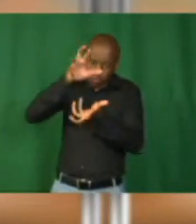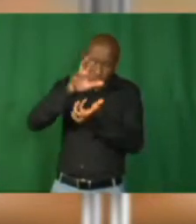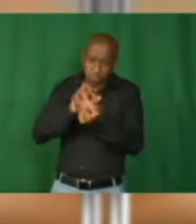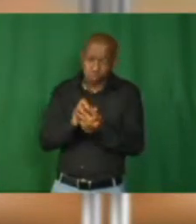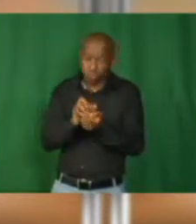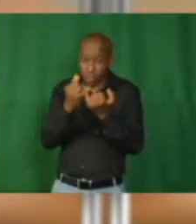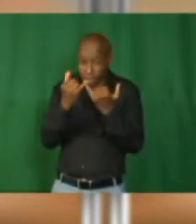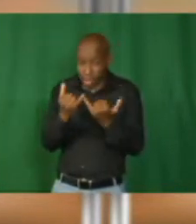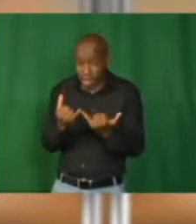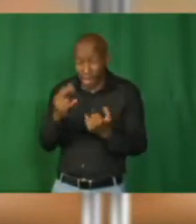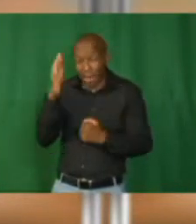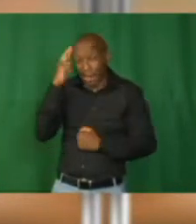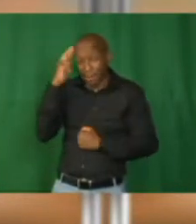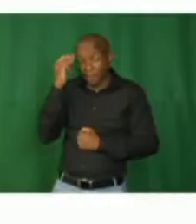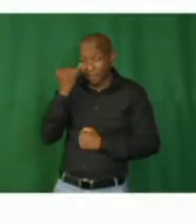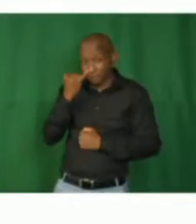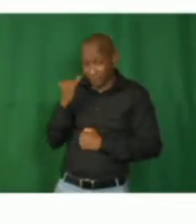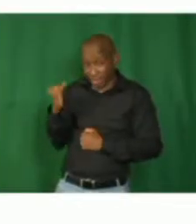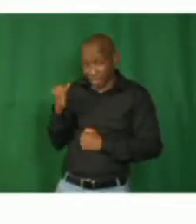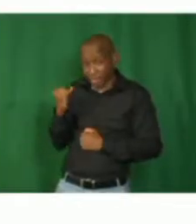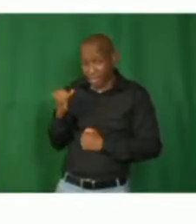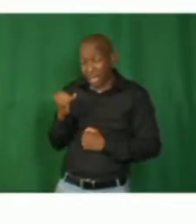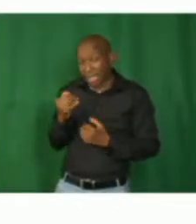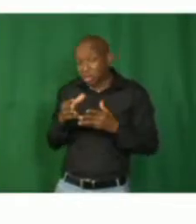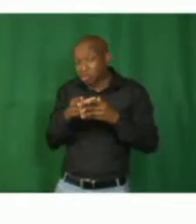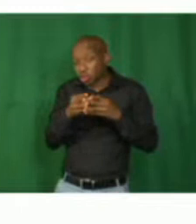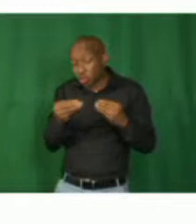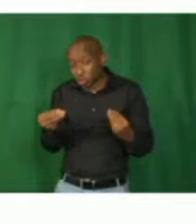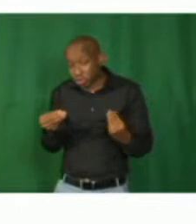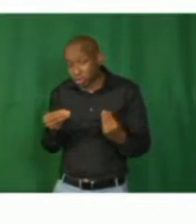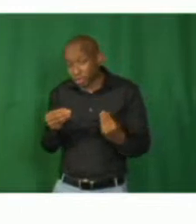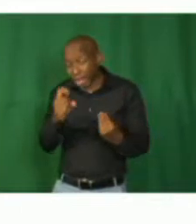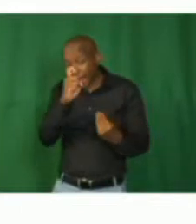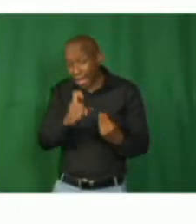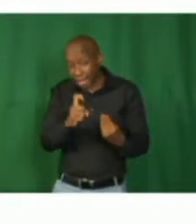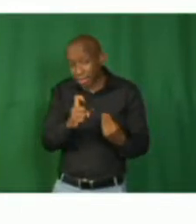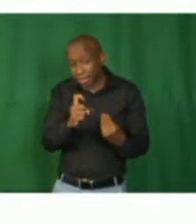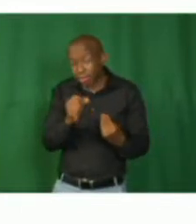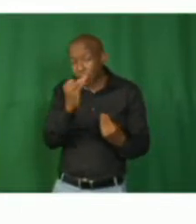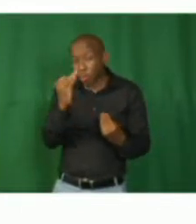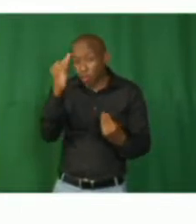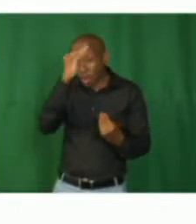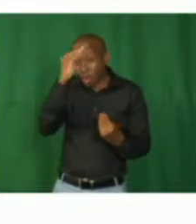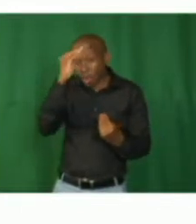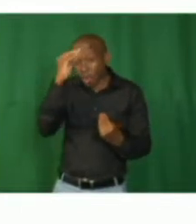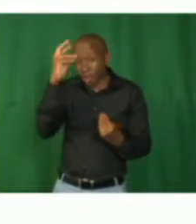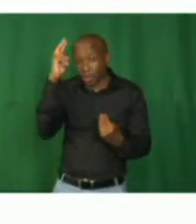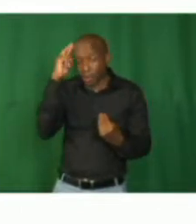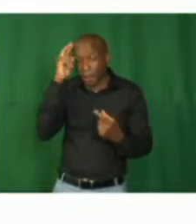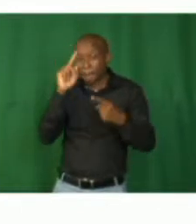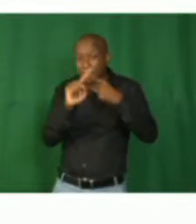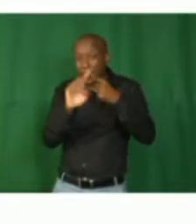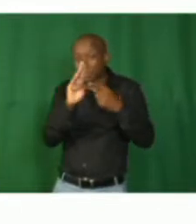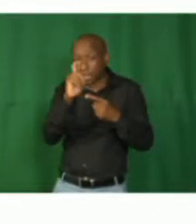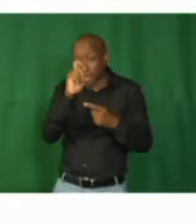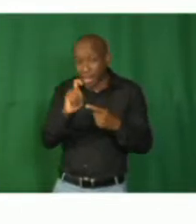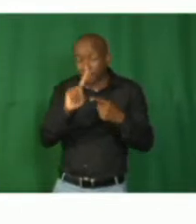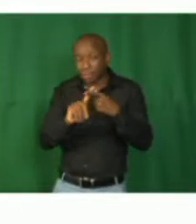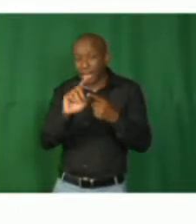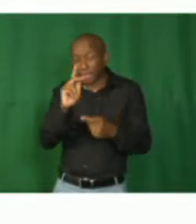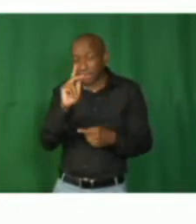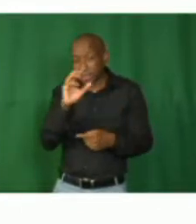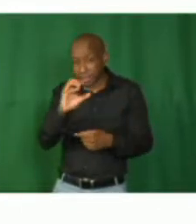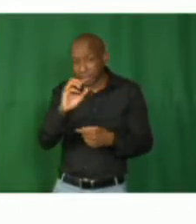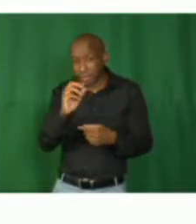remember in the beginning we said now the solution to the equation x squared plus bx plus c is equal